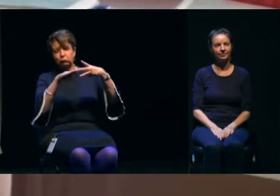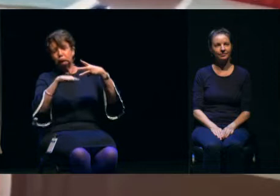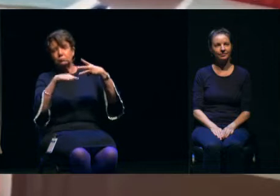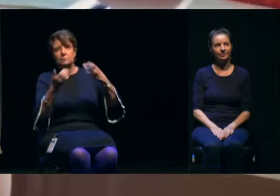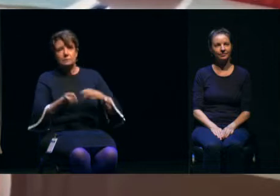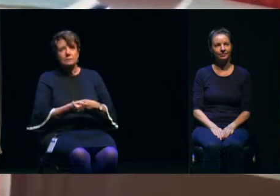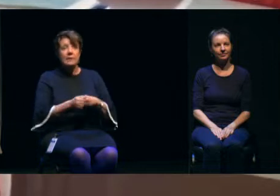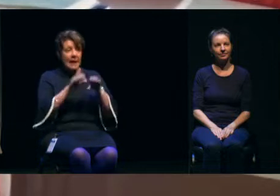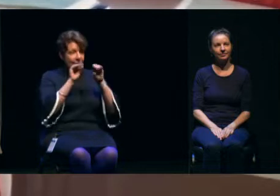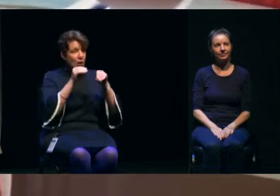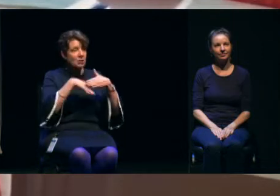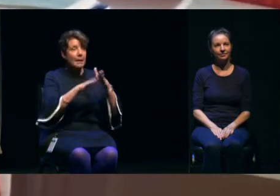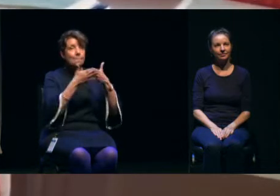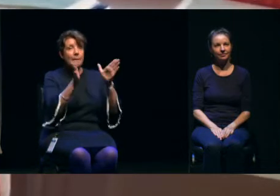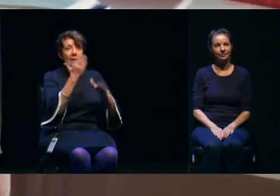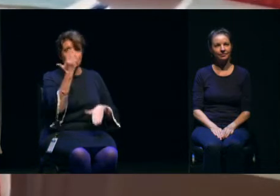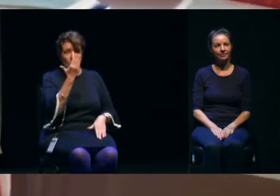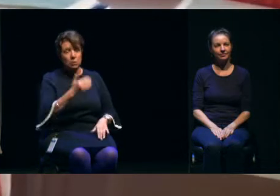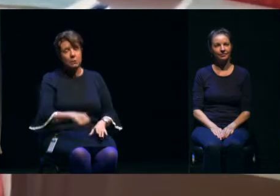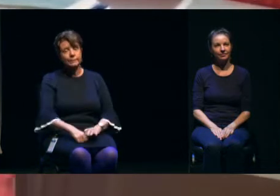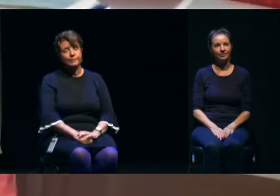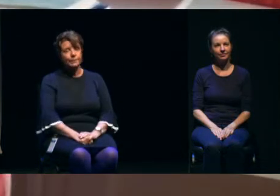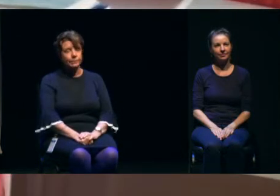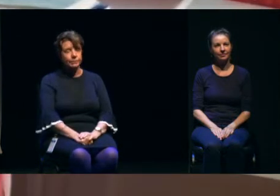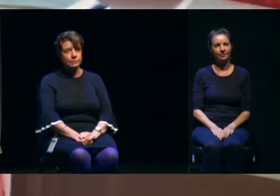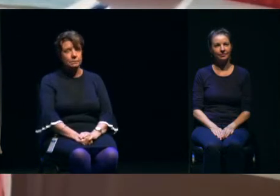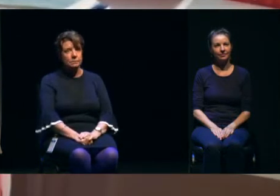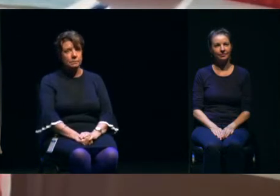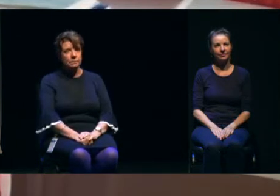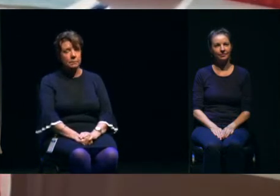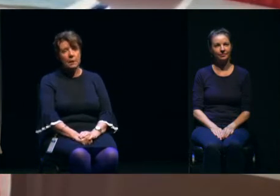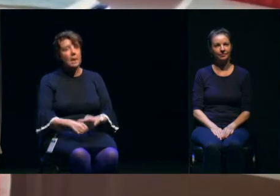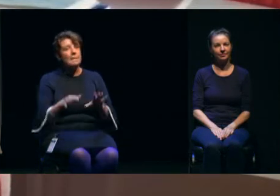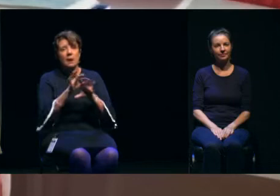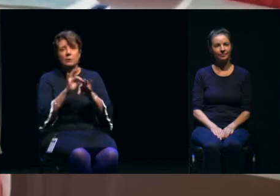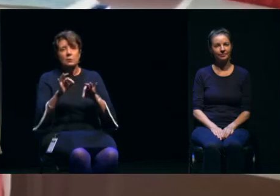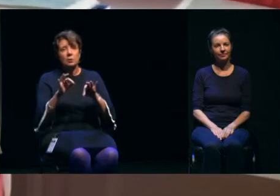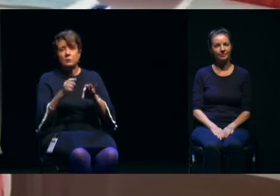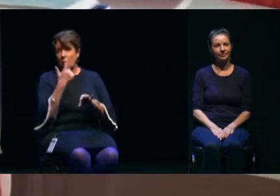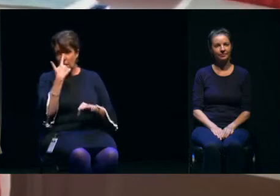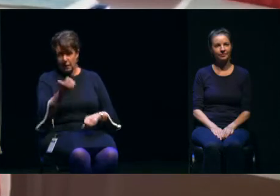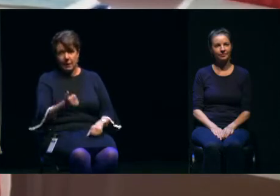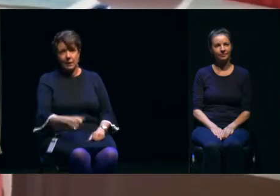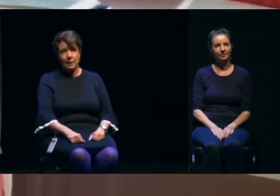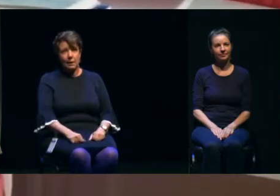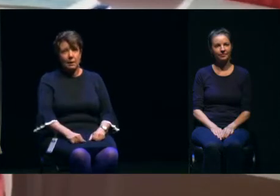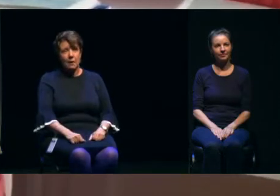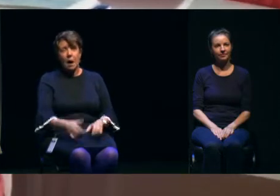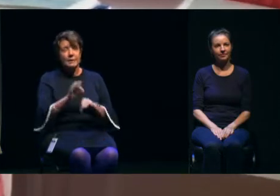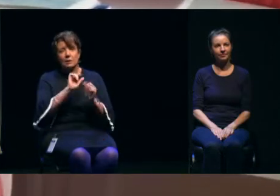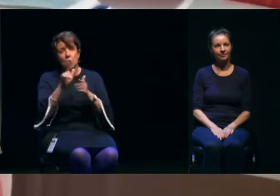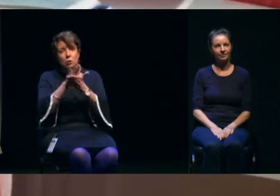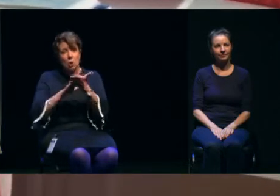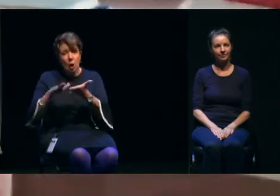class, educated in public schools. But I wasn't so fortunate. I didn't go to college.